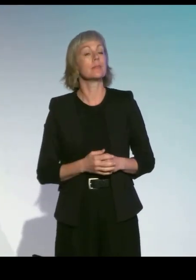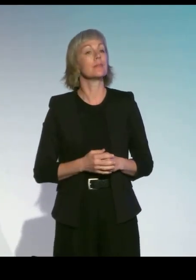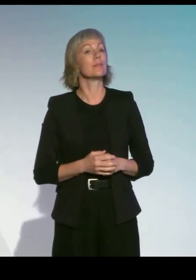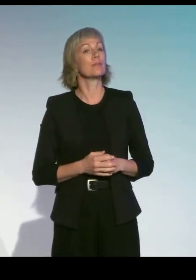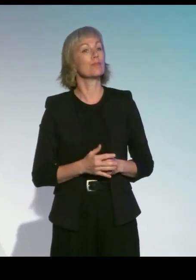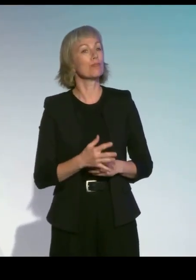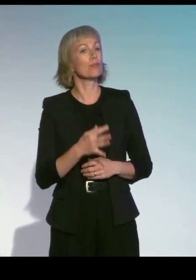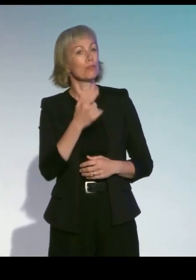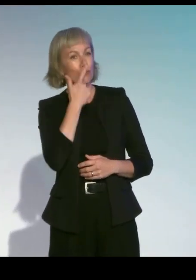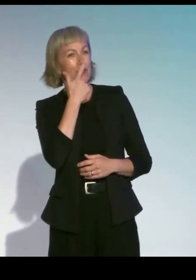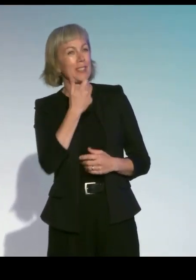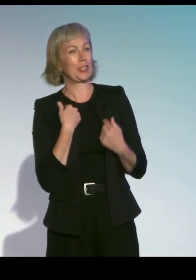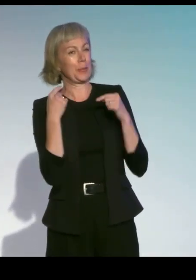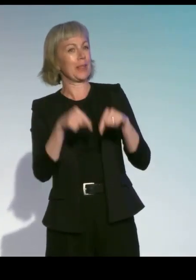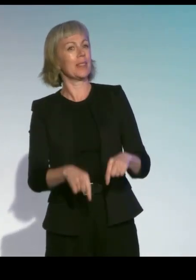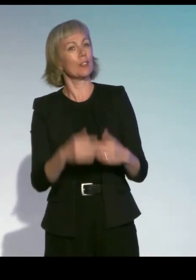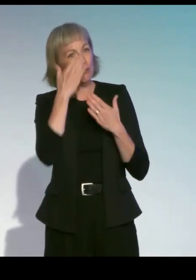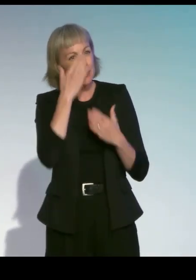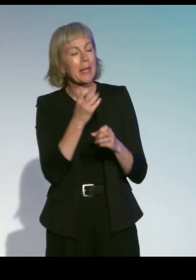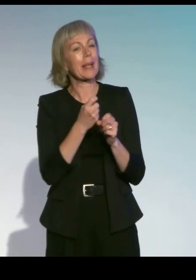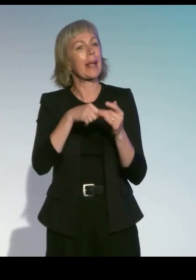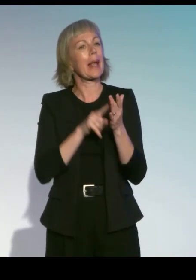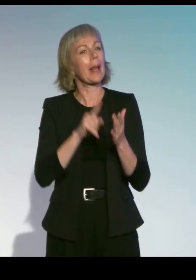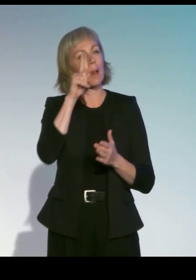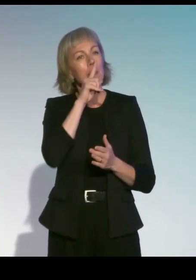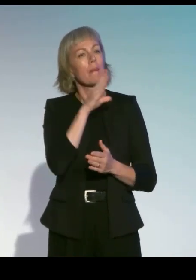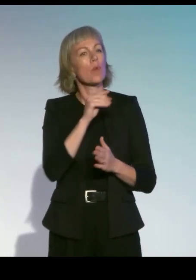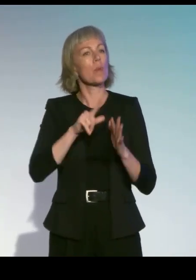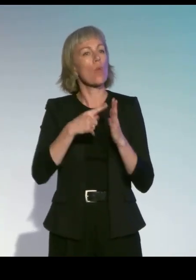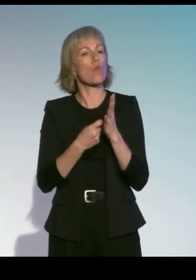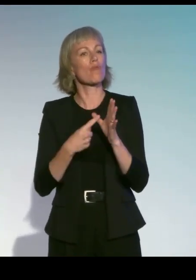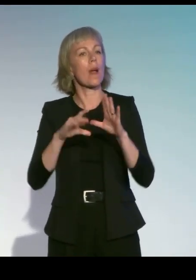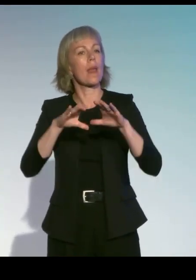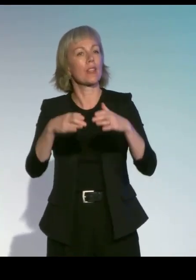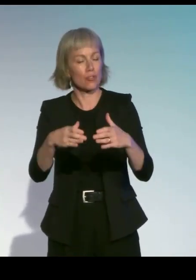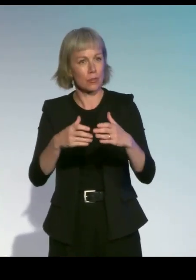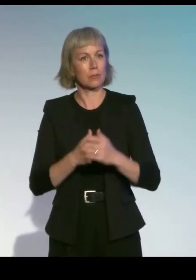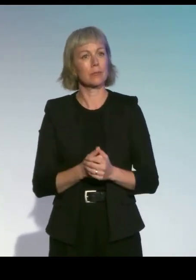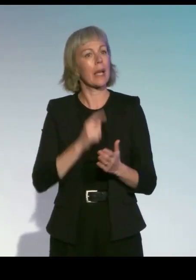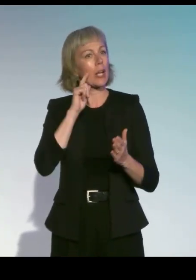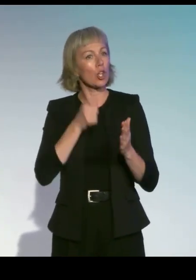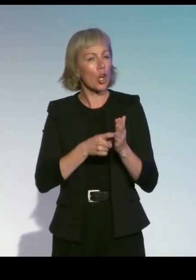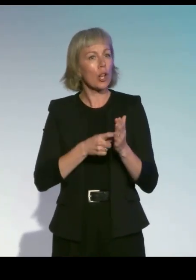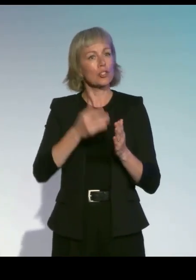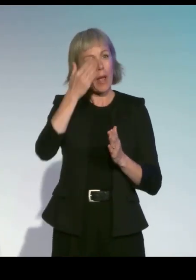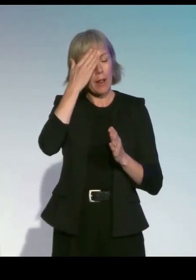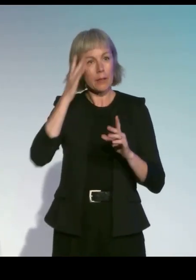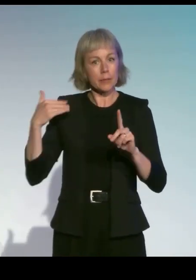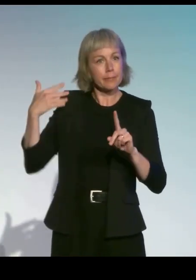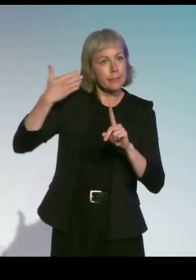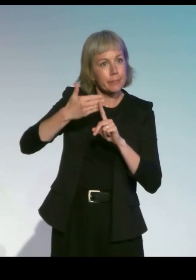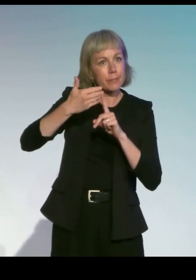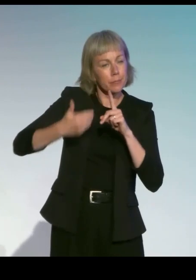here, and I would like to pay my respect to the Gadigal people of the Eora Nation and acknowledge elders past, present and emerging as